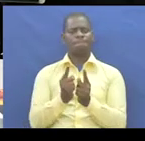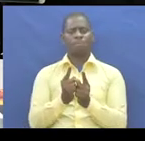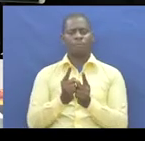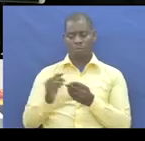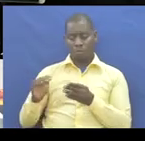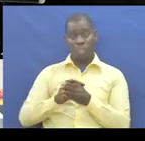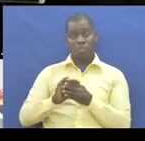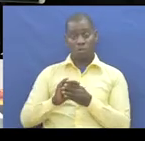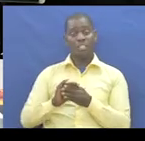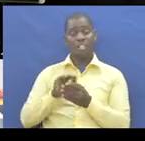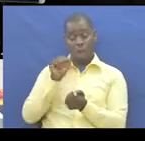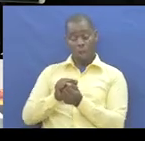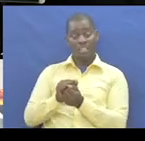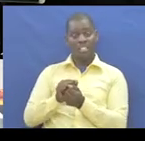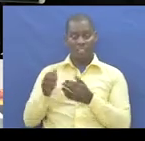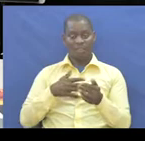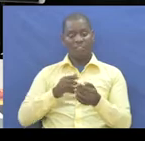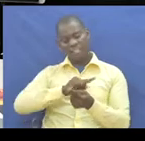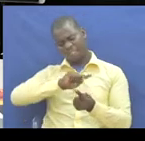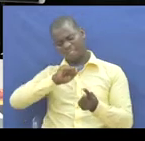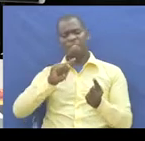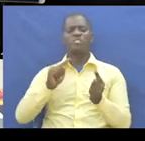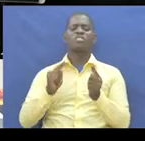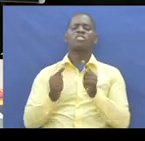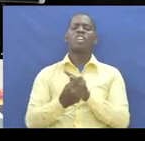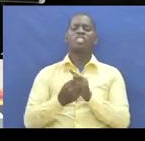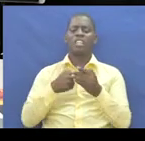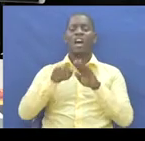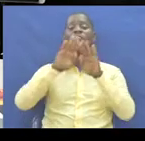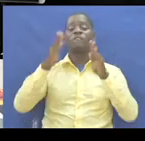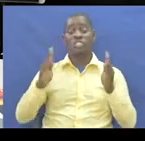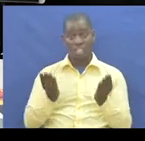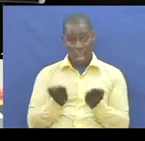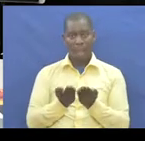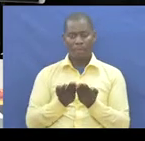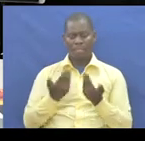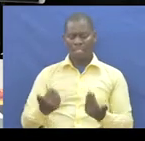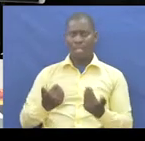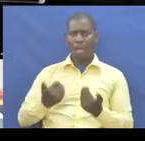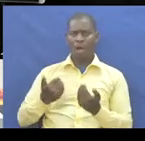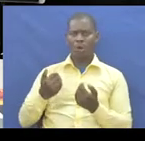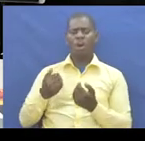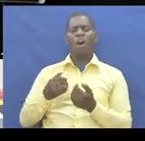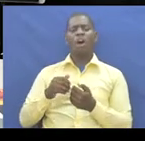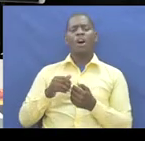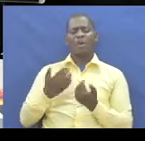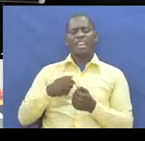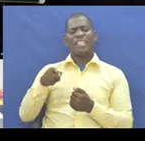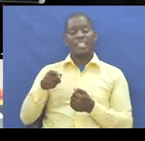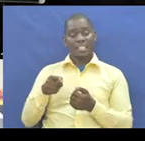upon compressing, and as we said, this is application of force on this object, then you find that